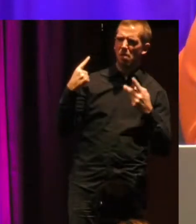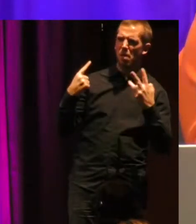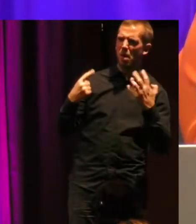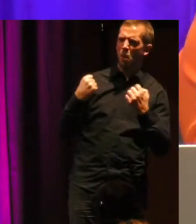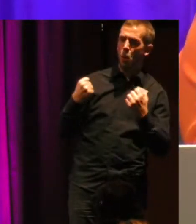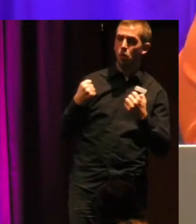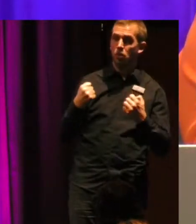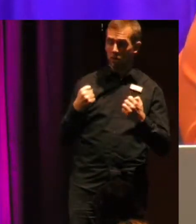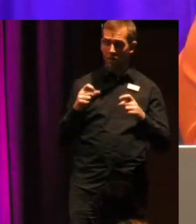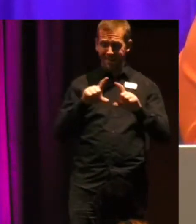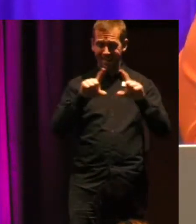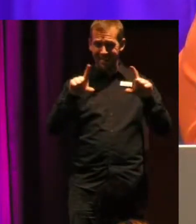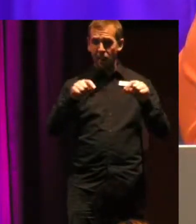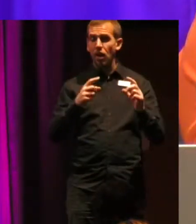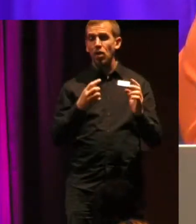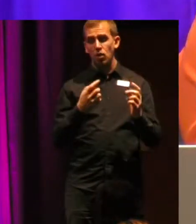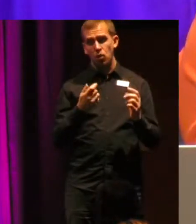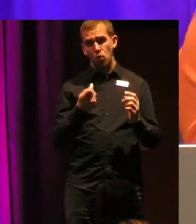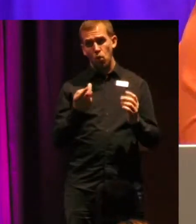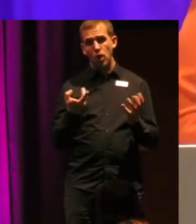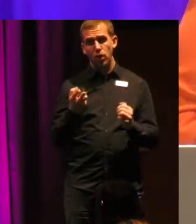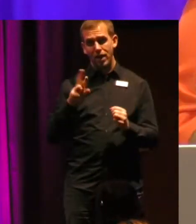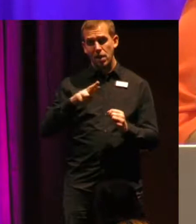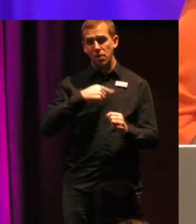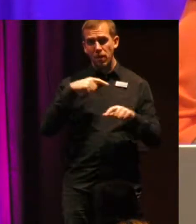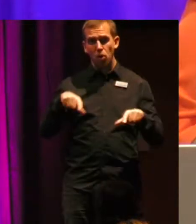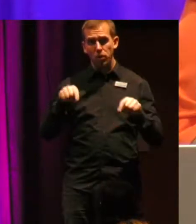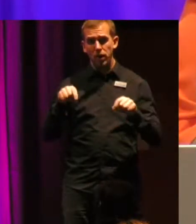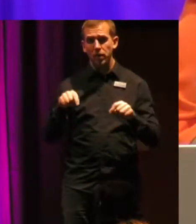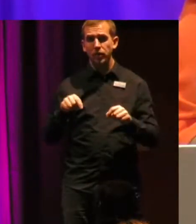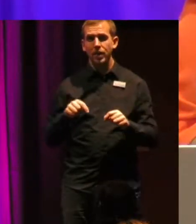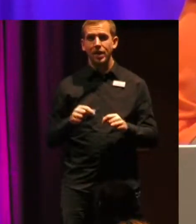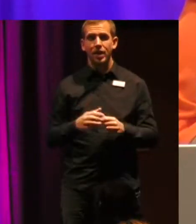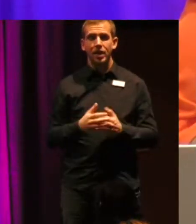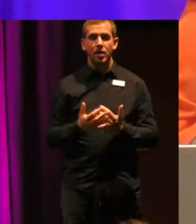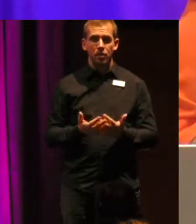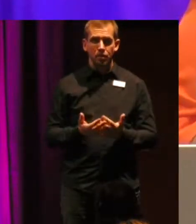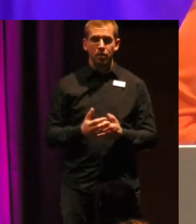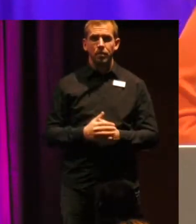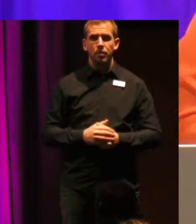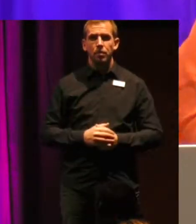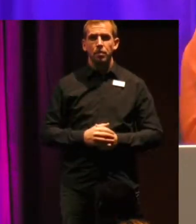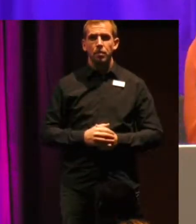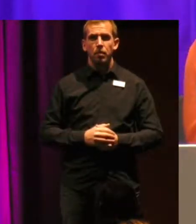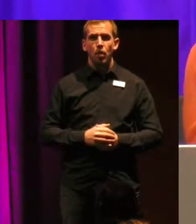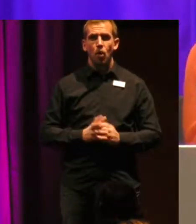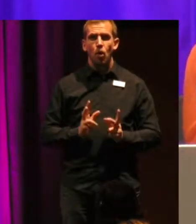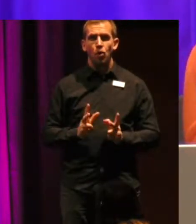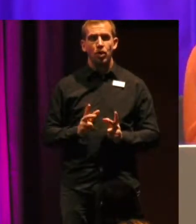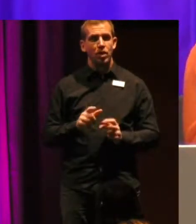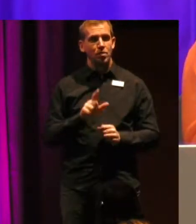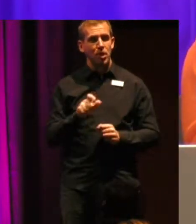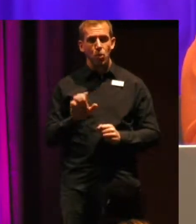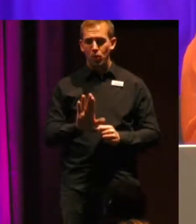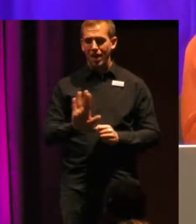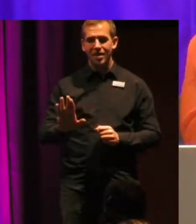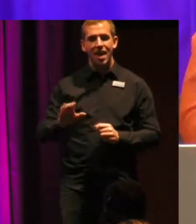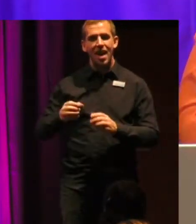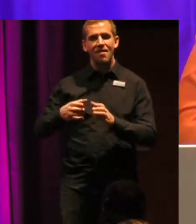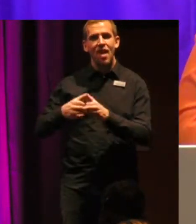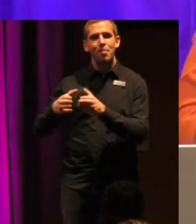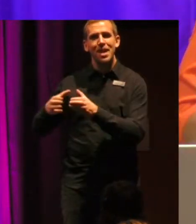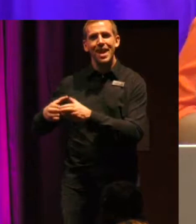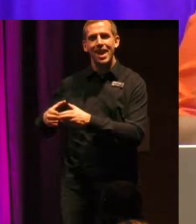So we've had a number of things like that. I think even more unfortunate, people's families, you know,